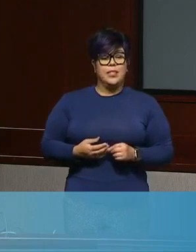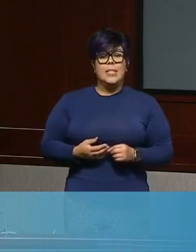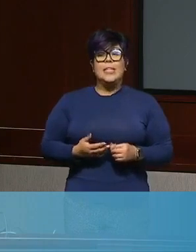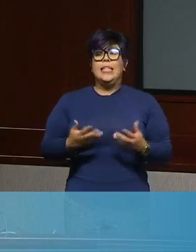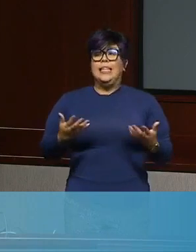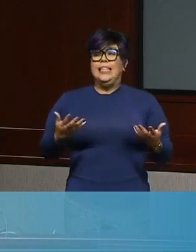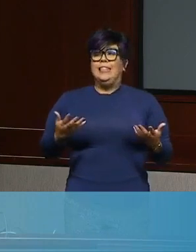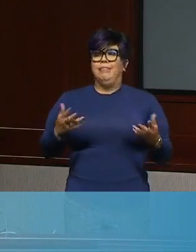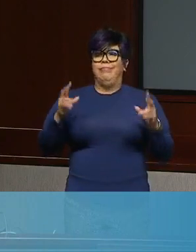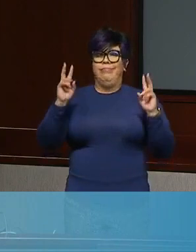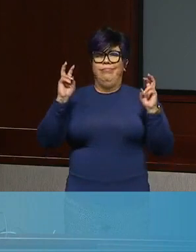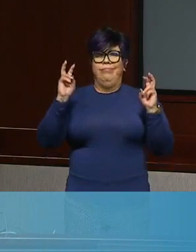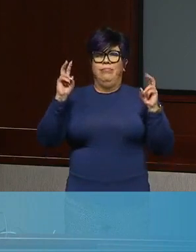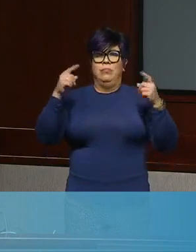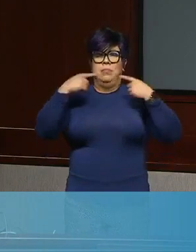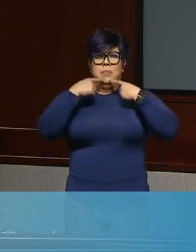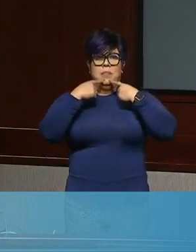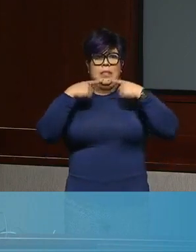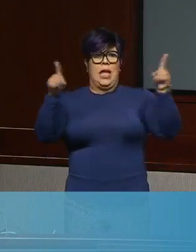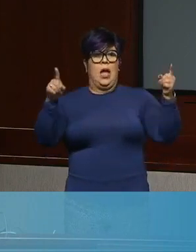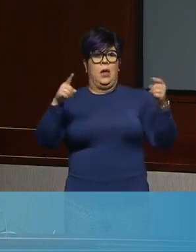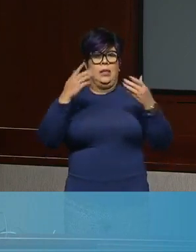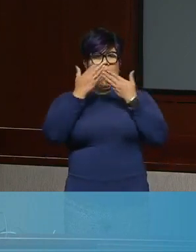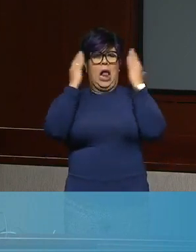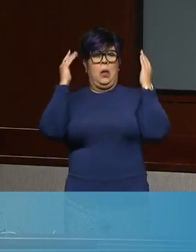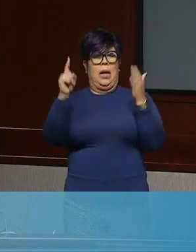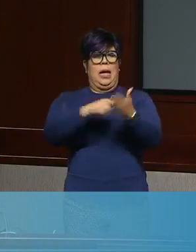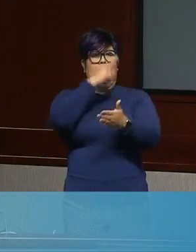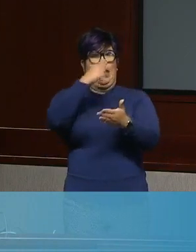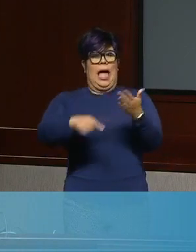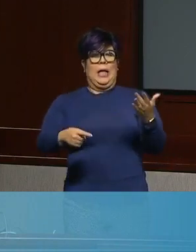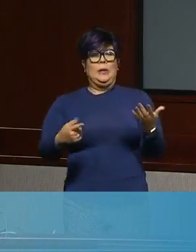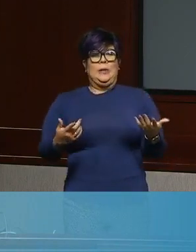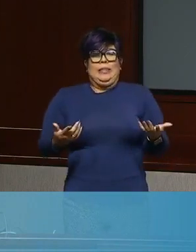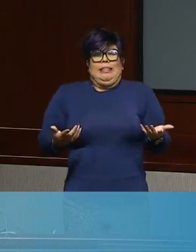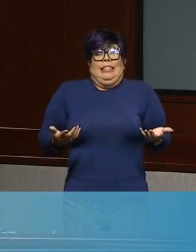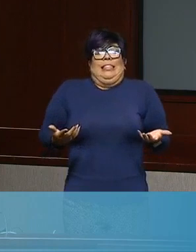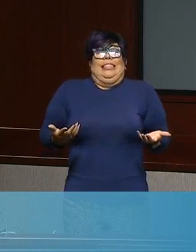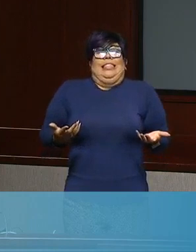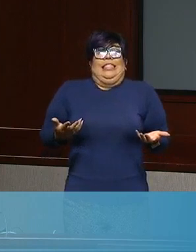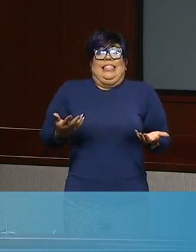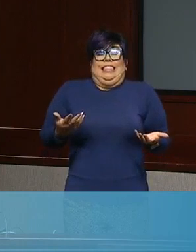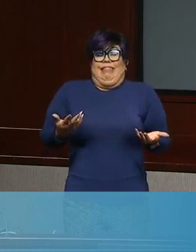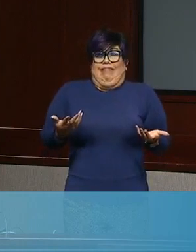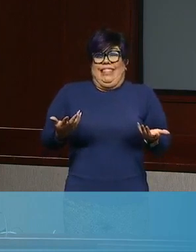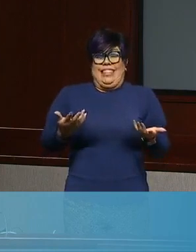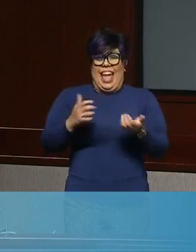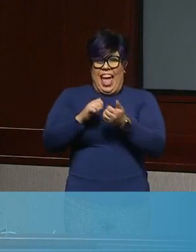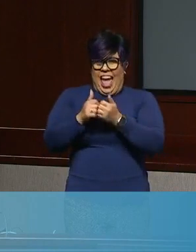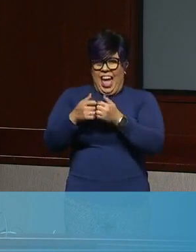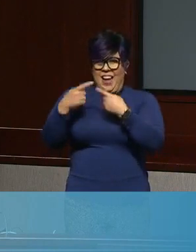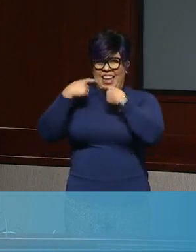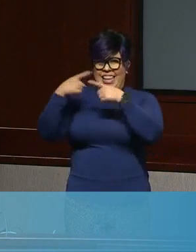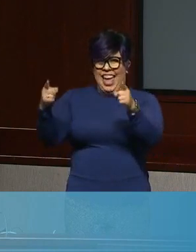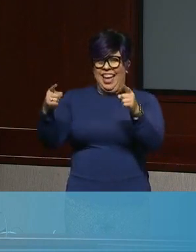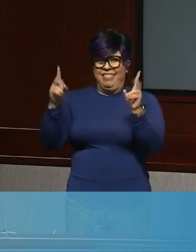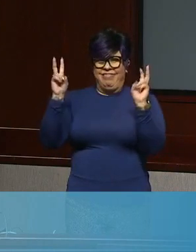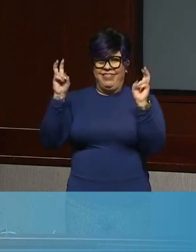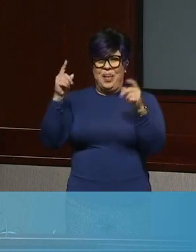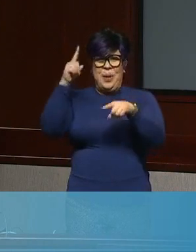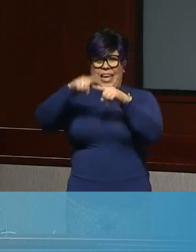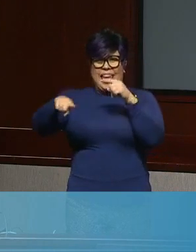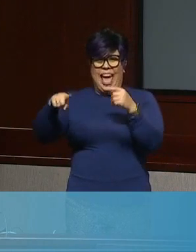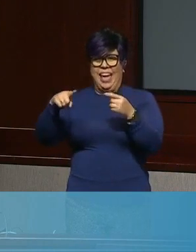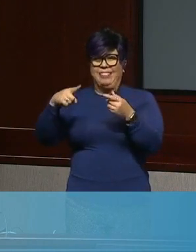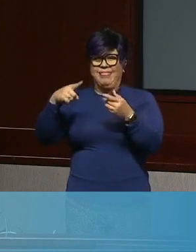Announcing that you're canceling Halloween is a fairly bold statement to make. I don't know how you do that. You can't cancel Halloween. Are we going to